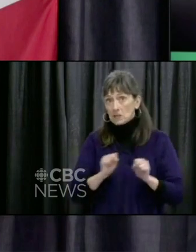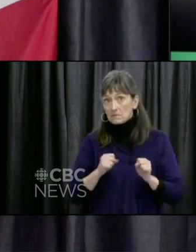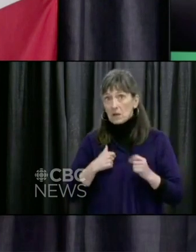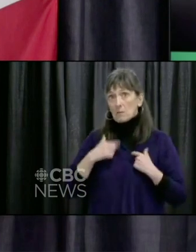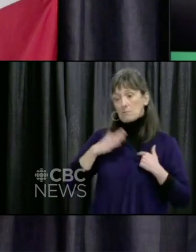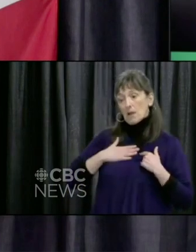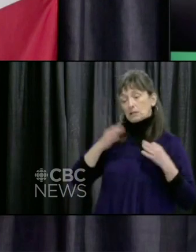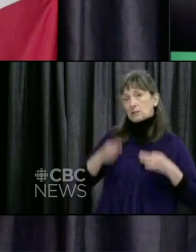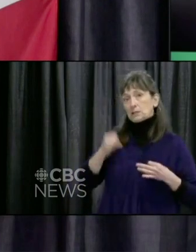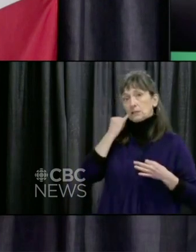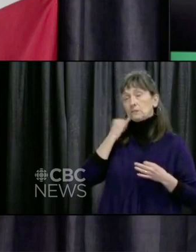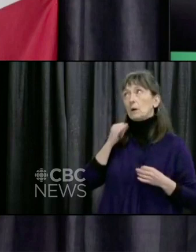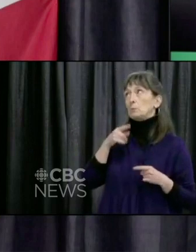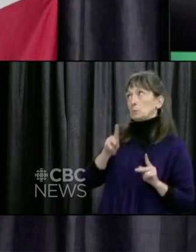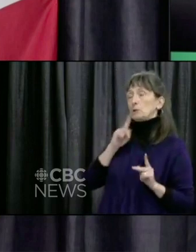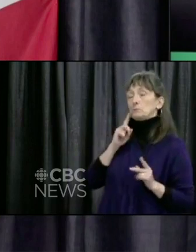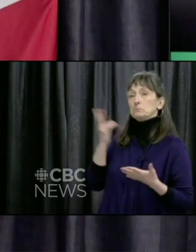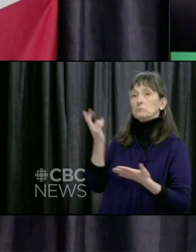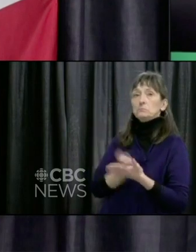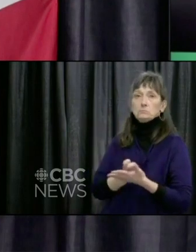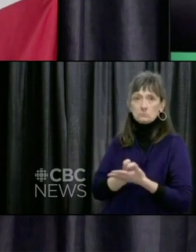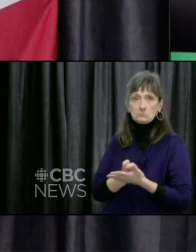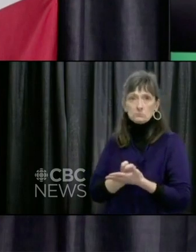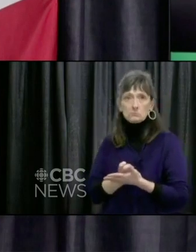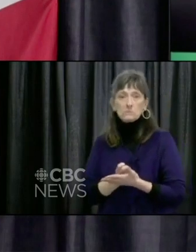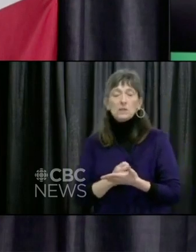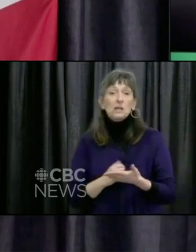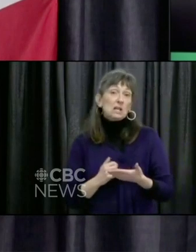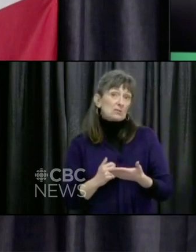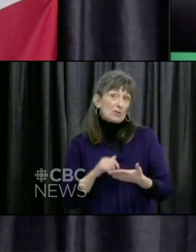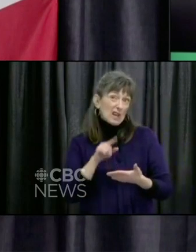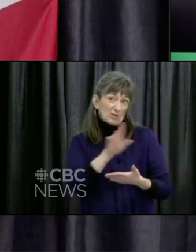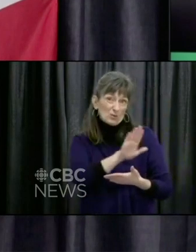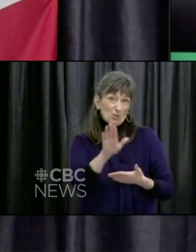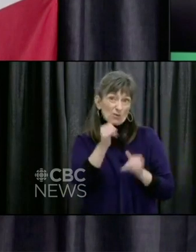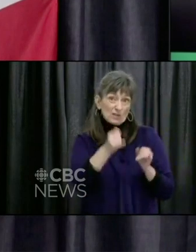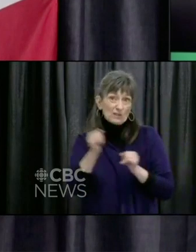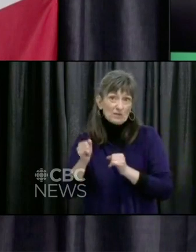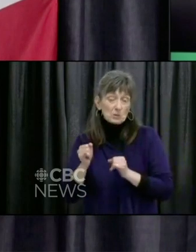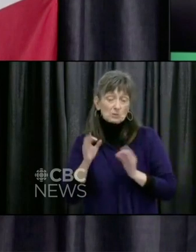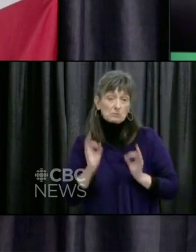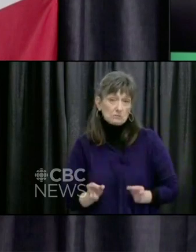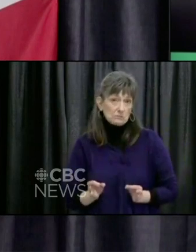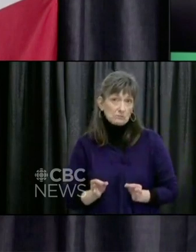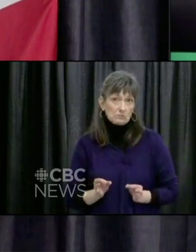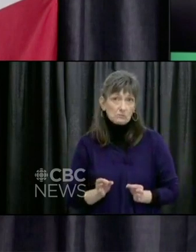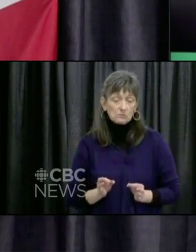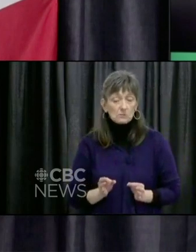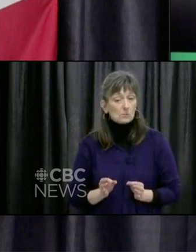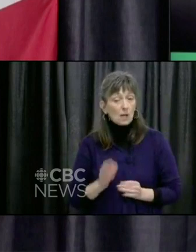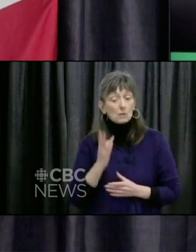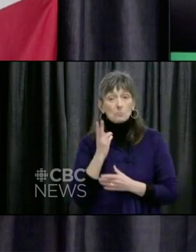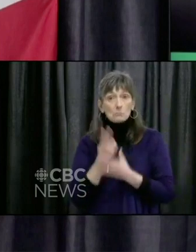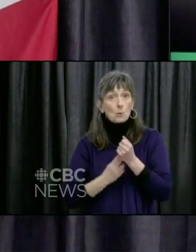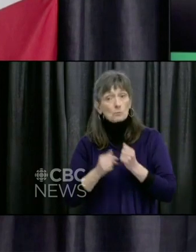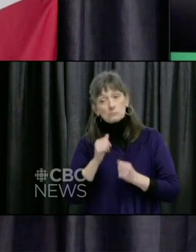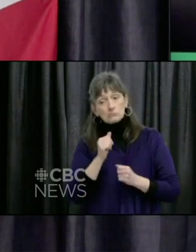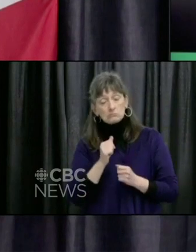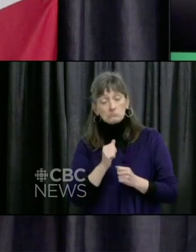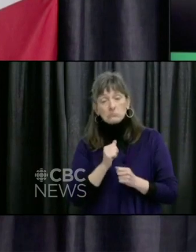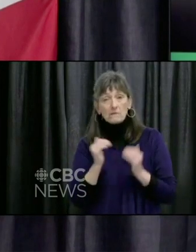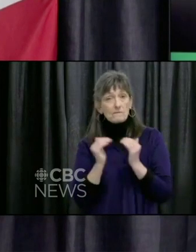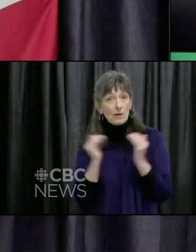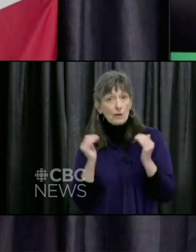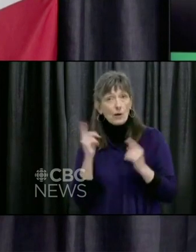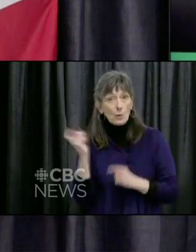And so then you have to weigh the pros and the cons of the risks in terms of invasion of privacy. Both are very valid, and